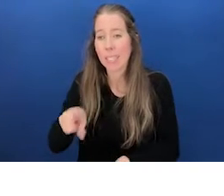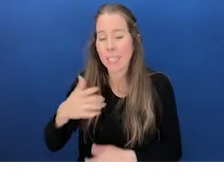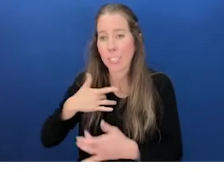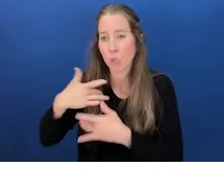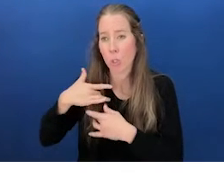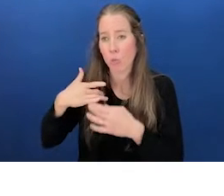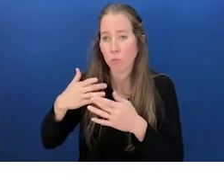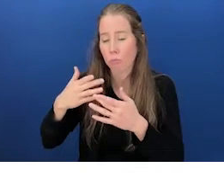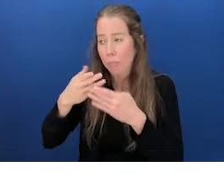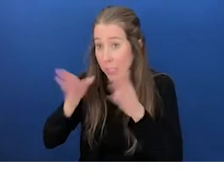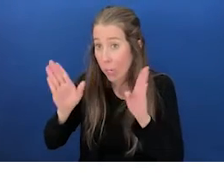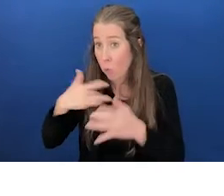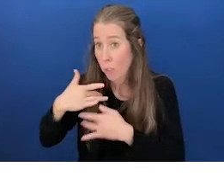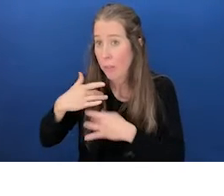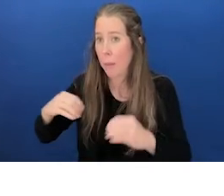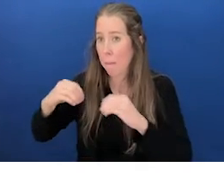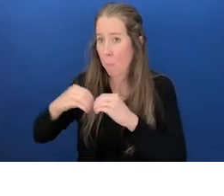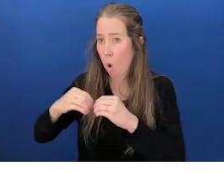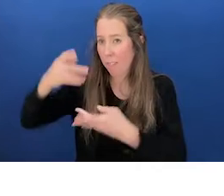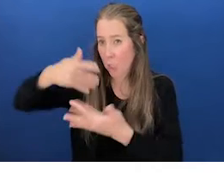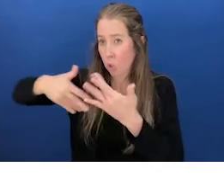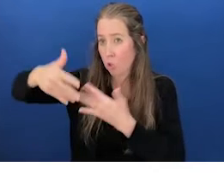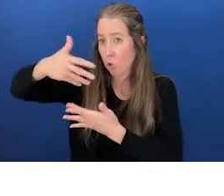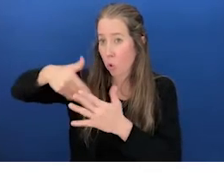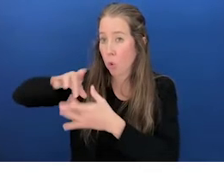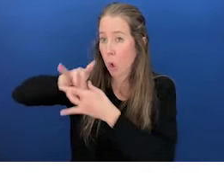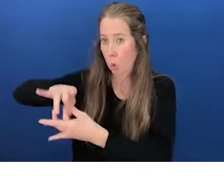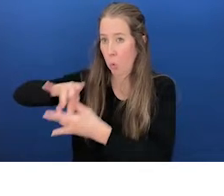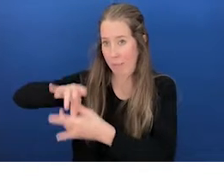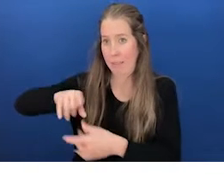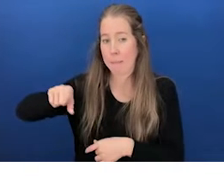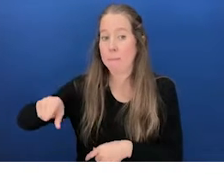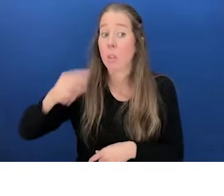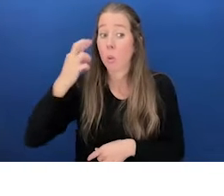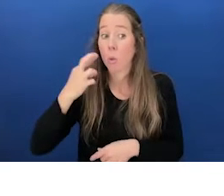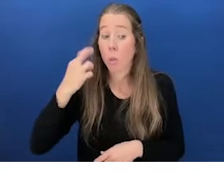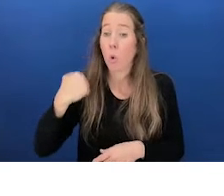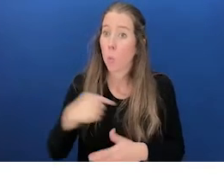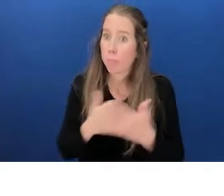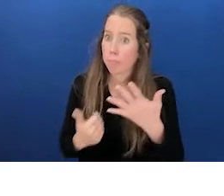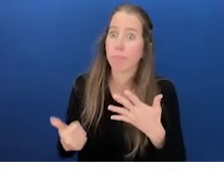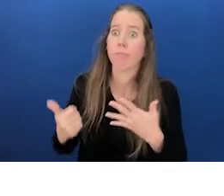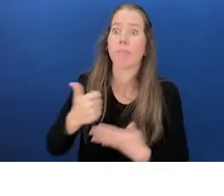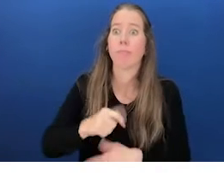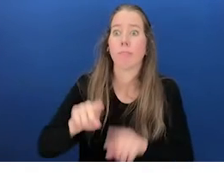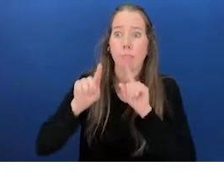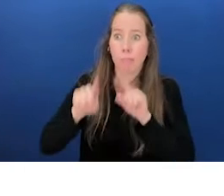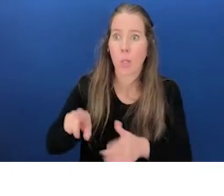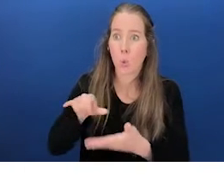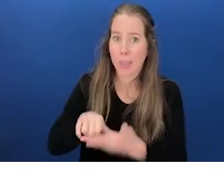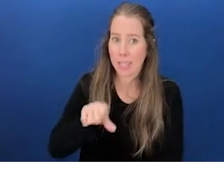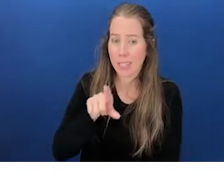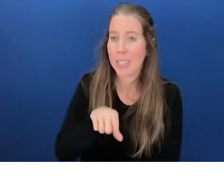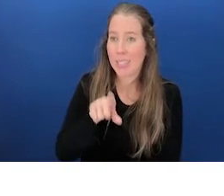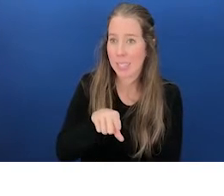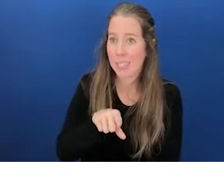be more of a social issue. For the fact that we take priority in responding to this flag, we